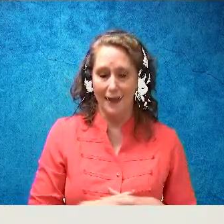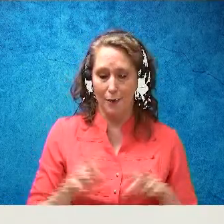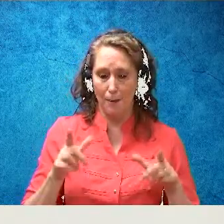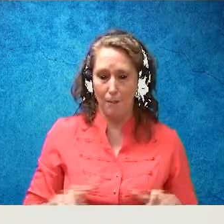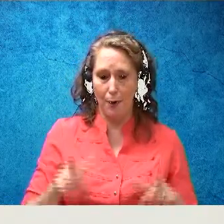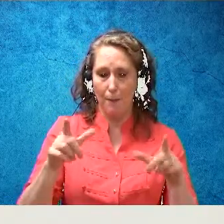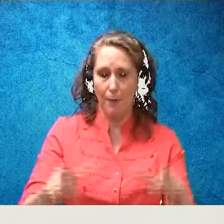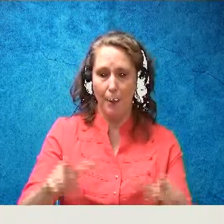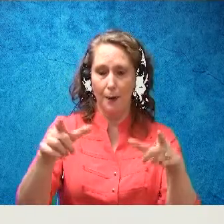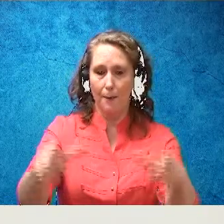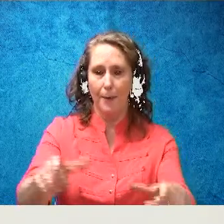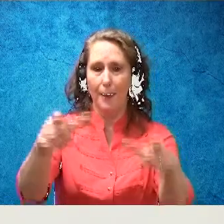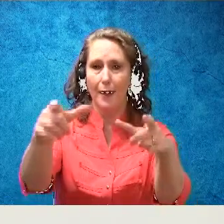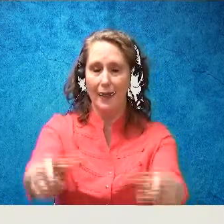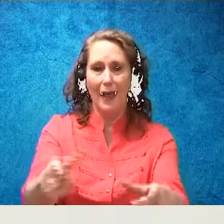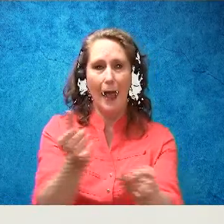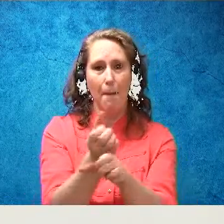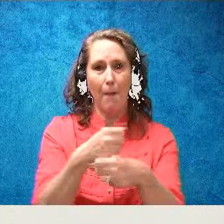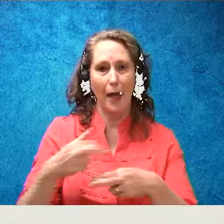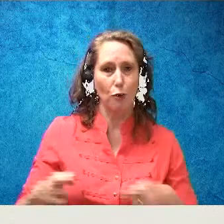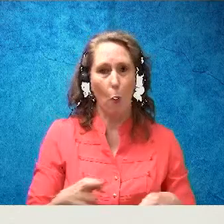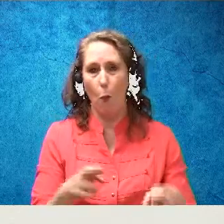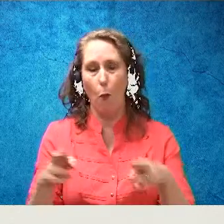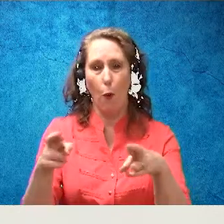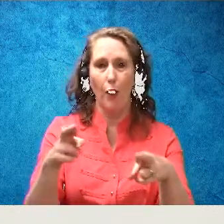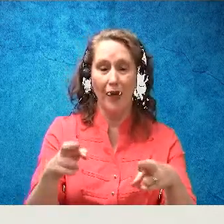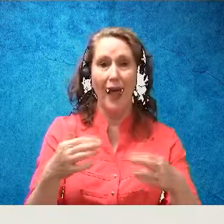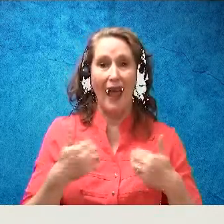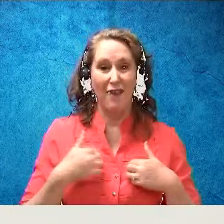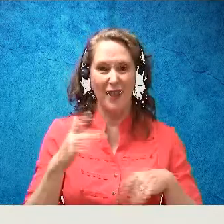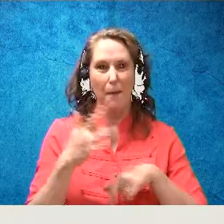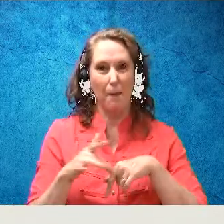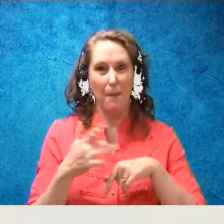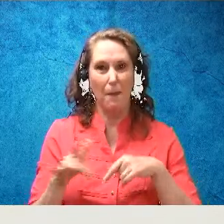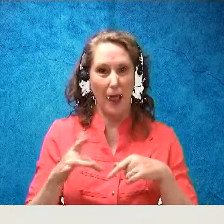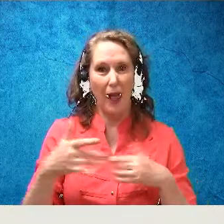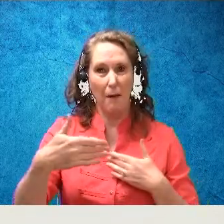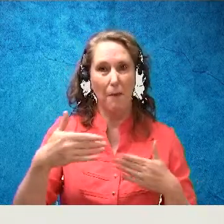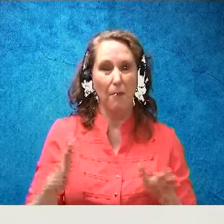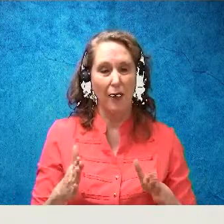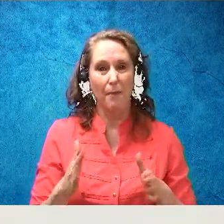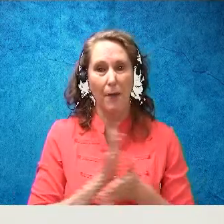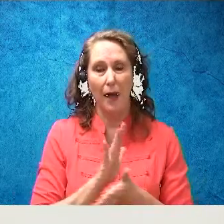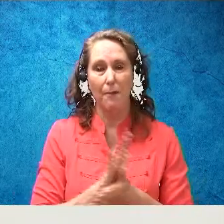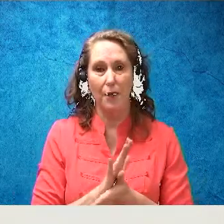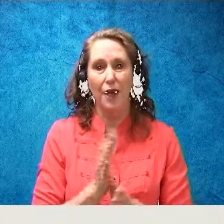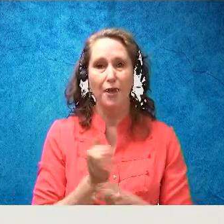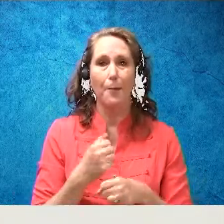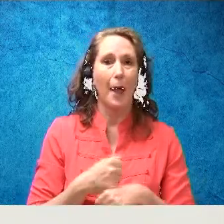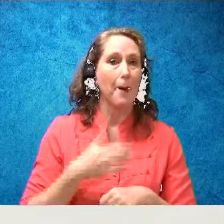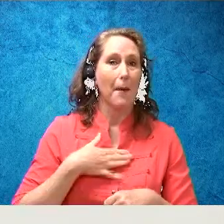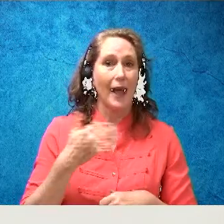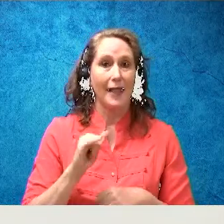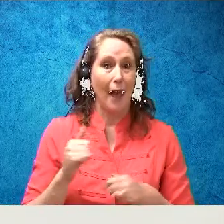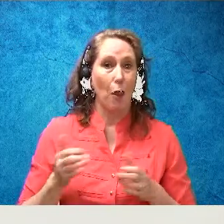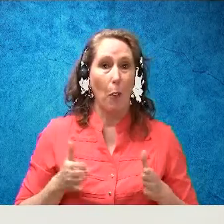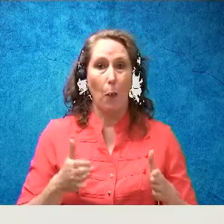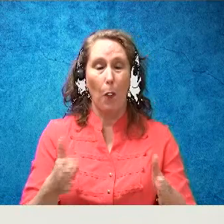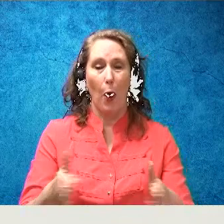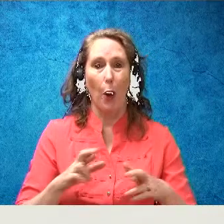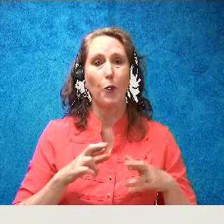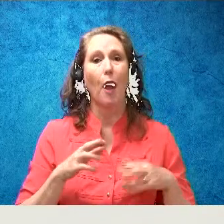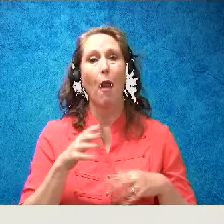those out on the floor, and I even have some extra blank ones so I can make my yellow brick road super long, okay? And